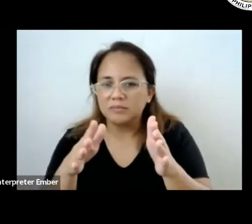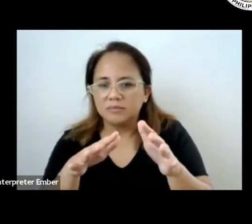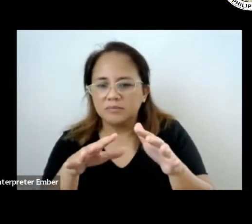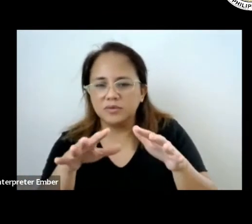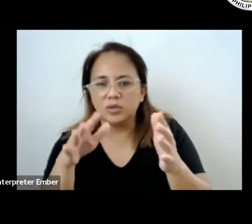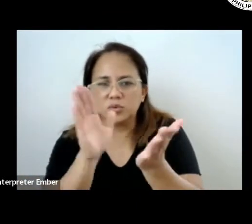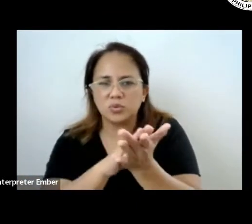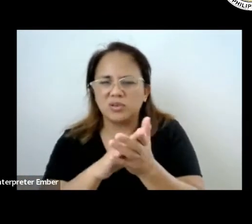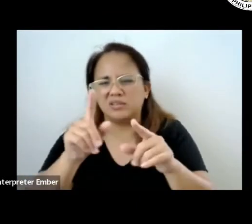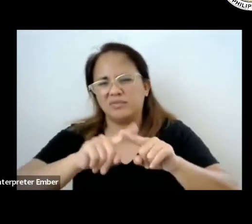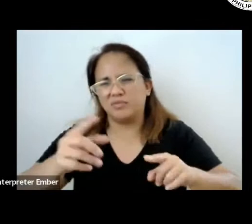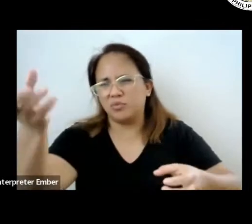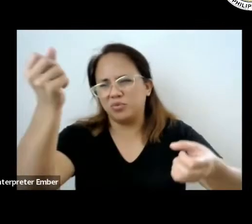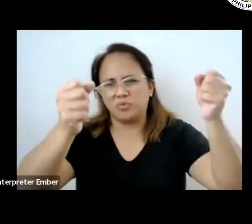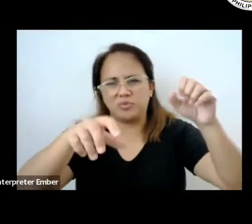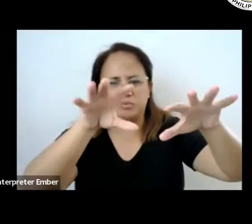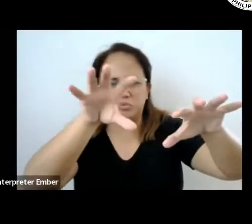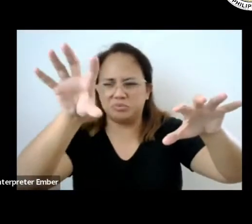coherence and